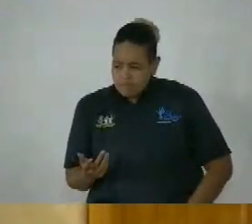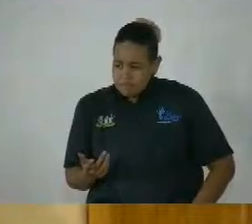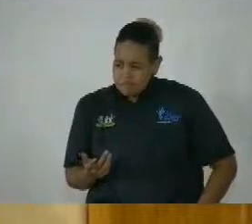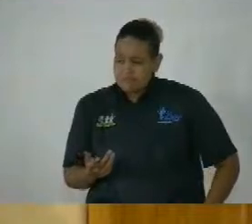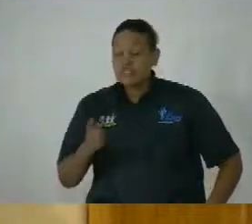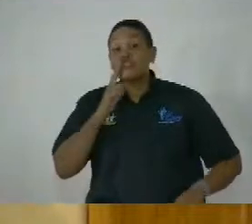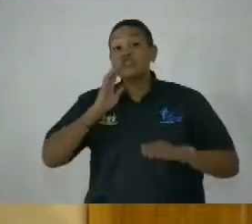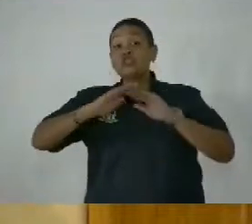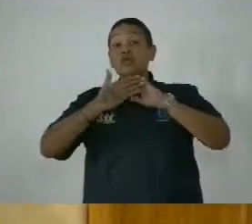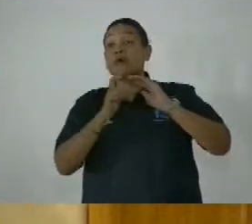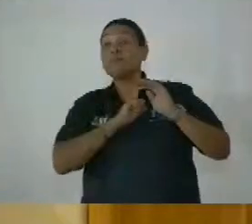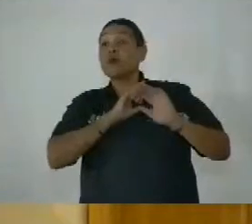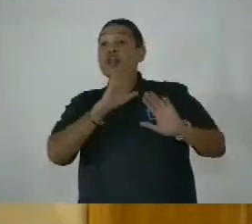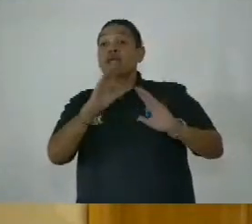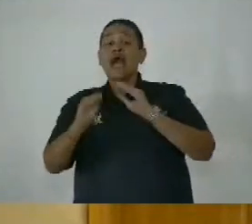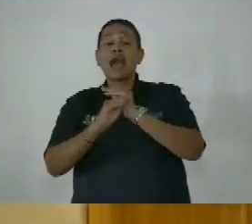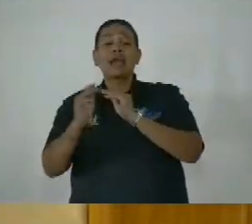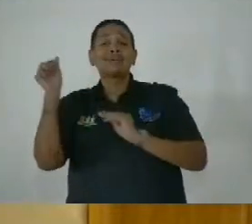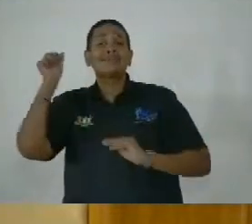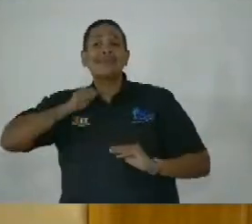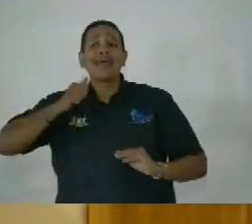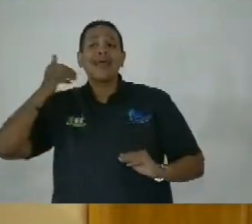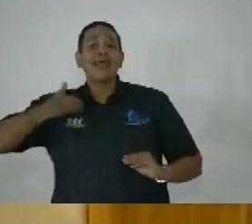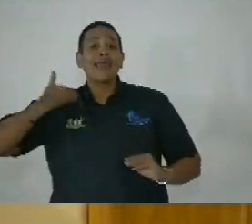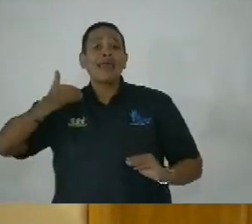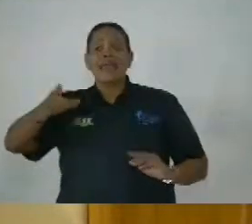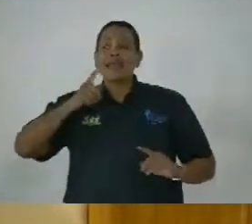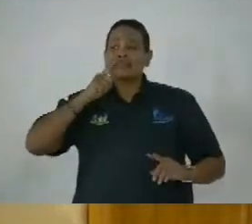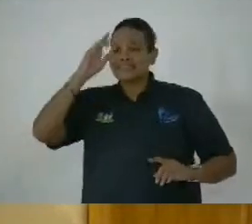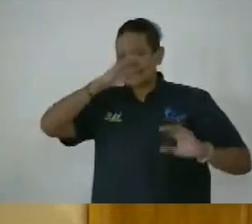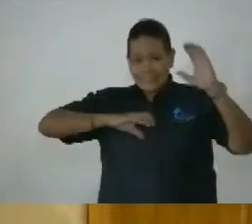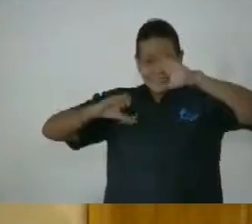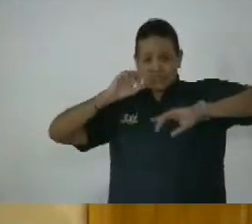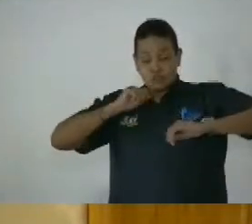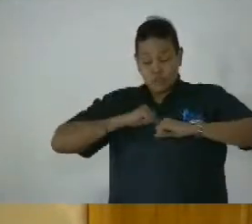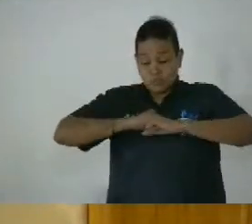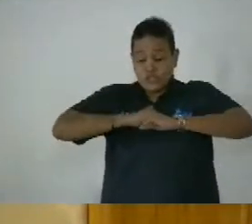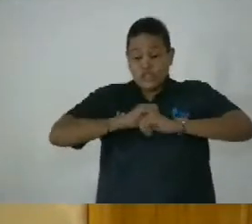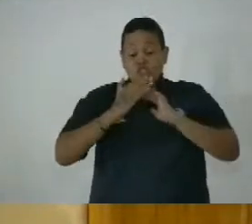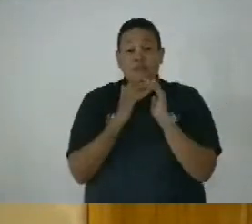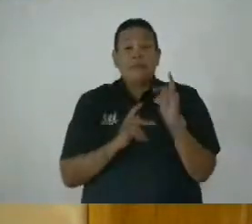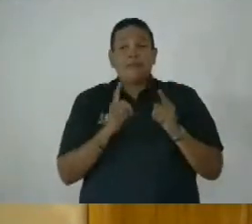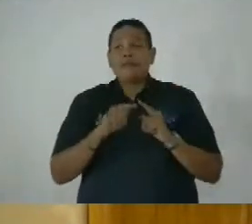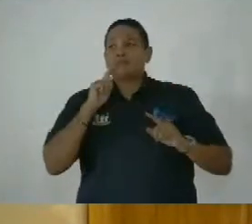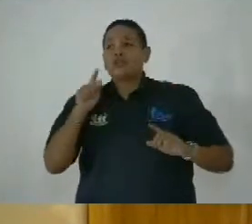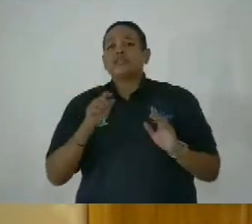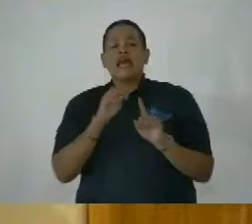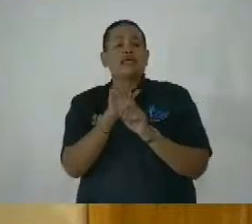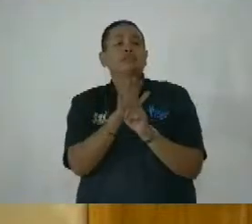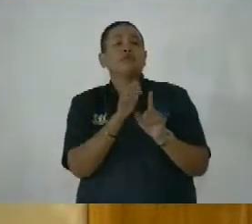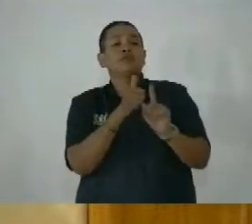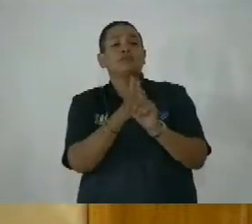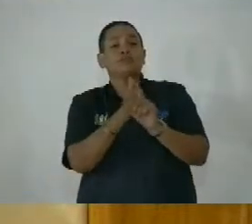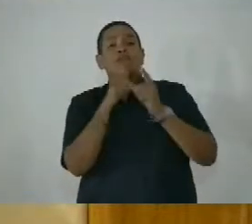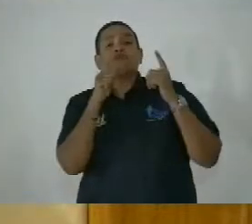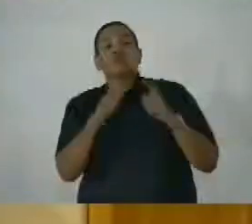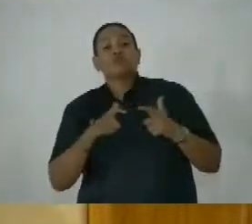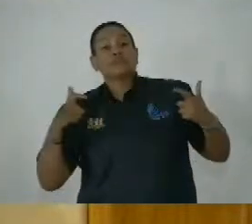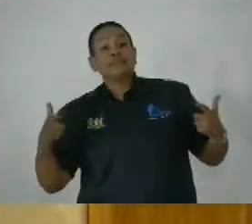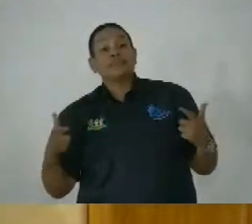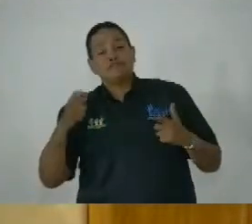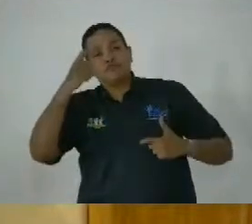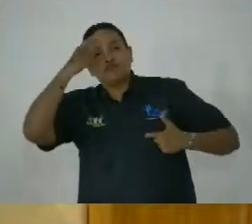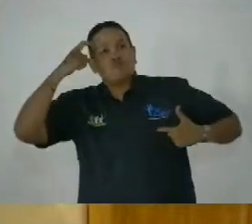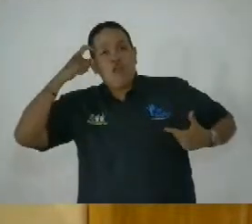of the Jamaican Consular Force are daily seeking to protect Jamaicans and expose themselves to significant